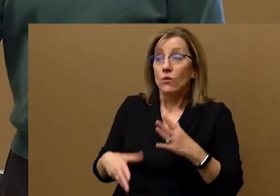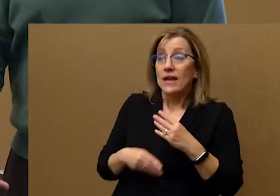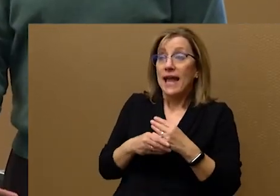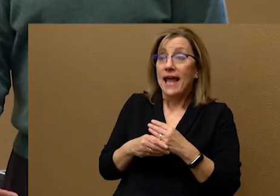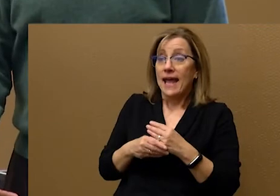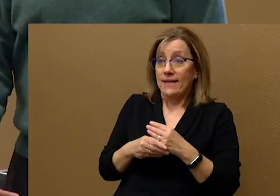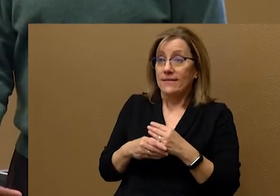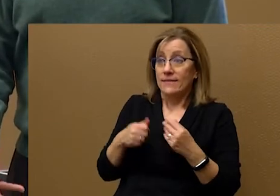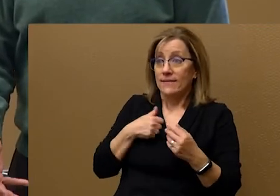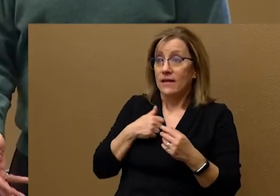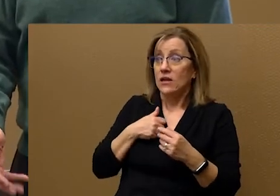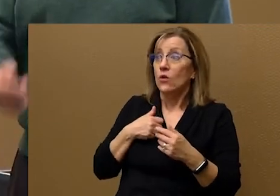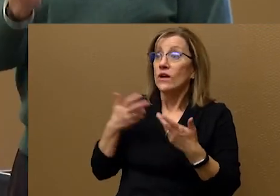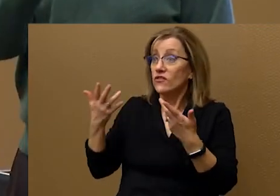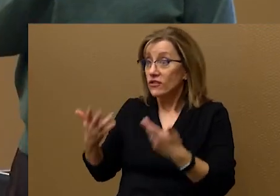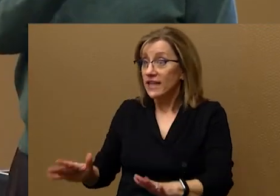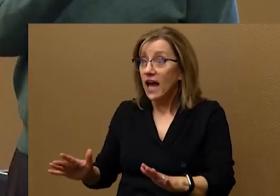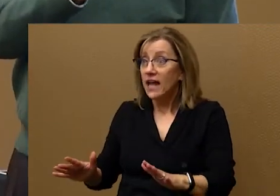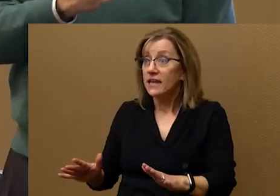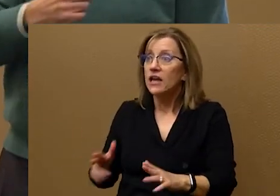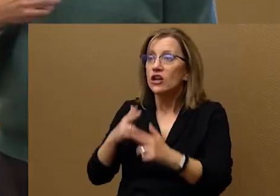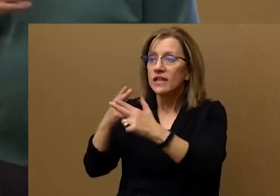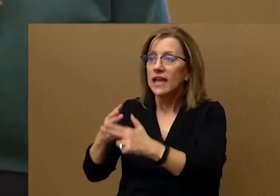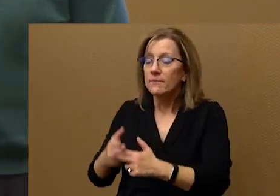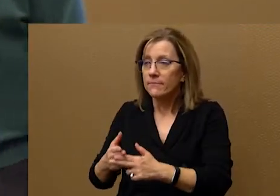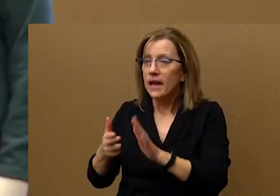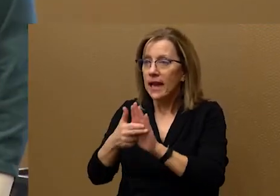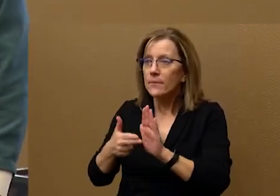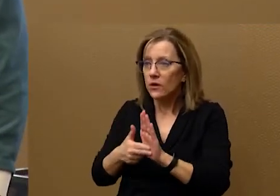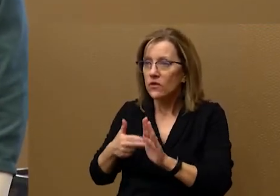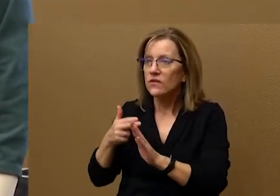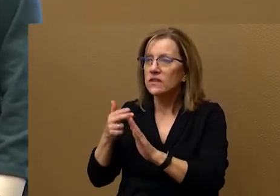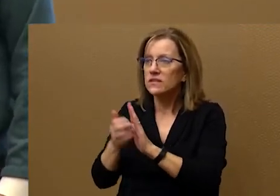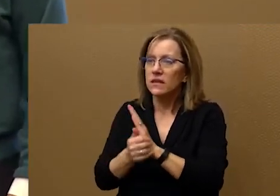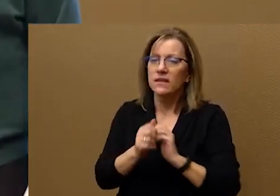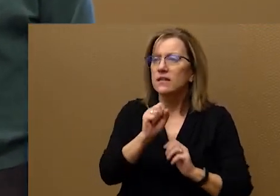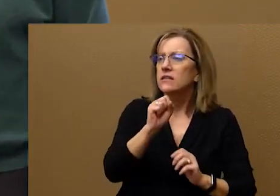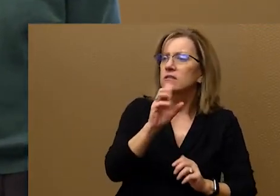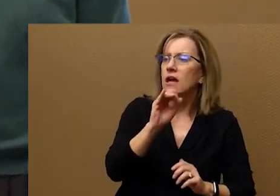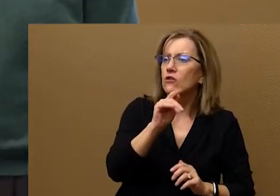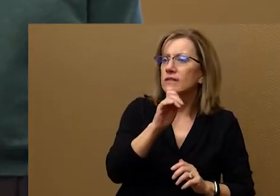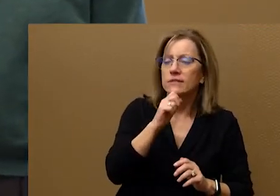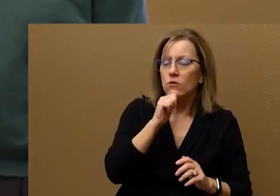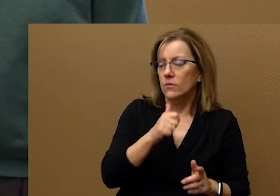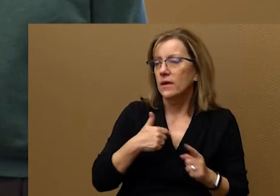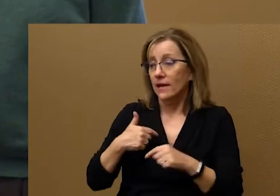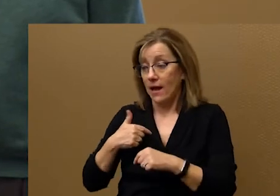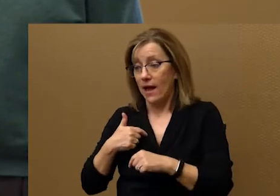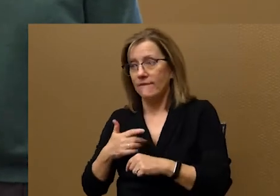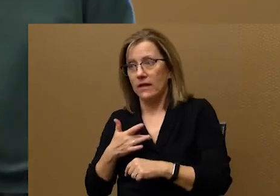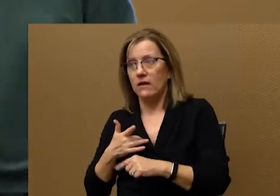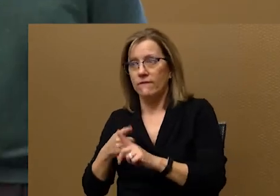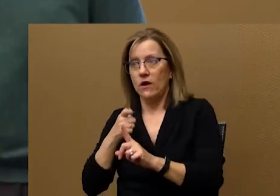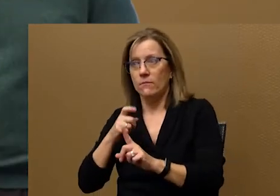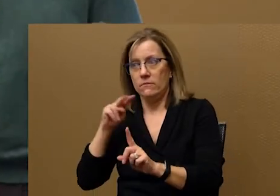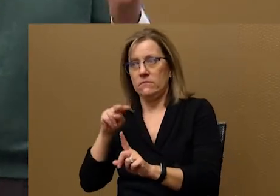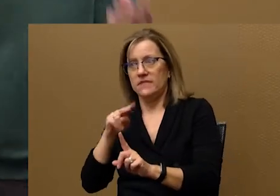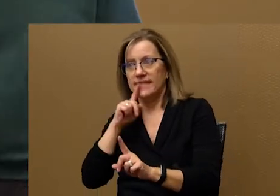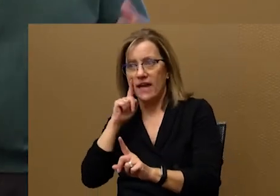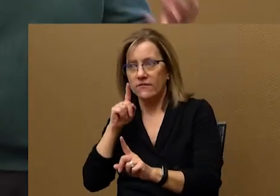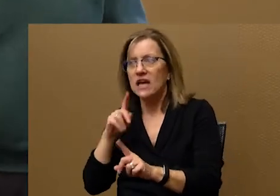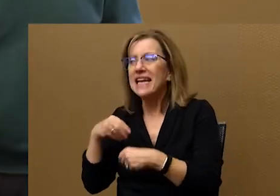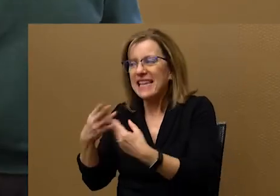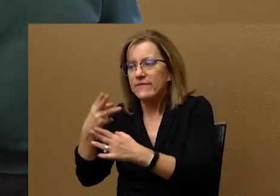you label the skills. He doesn't emphasize that. But I feel, coming from the deafness world, that the names,